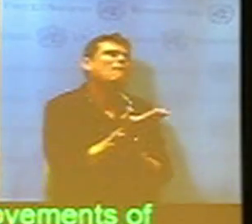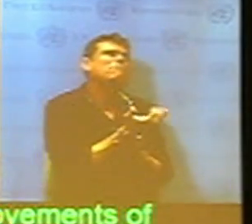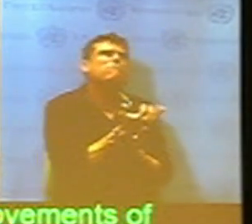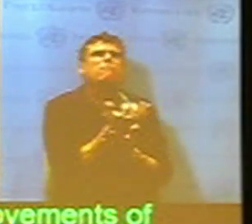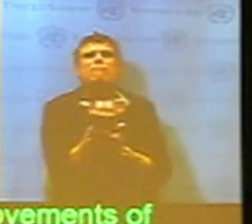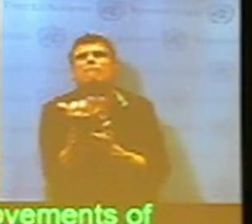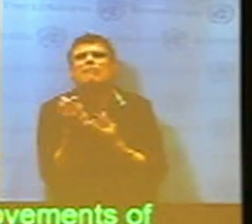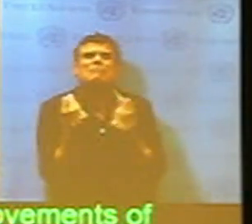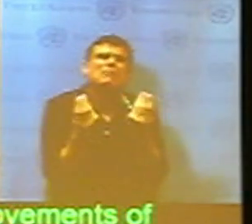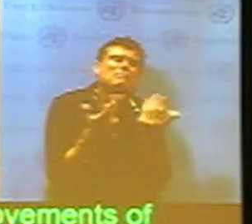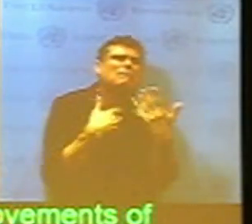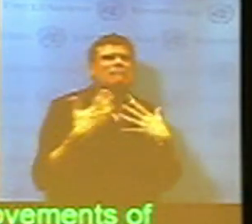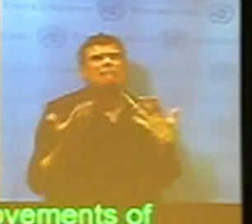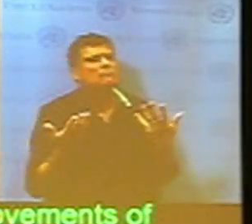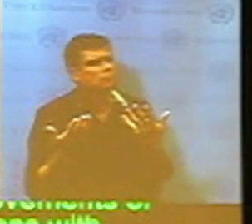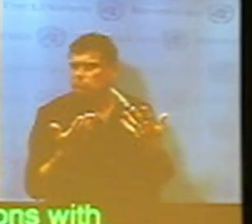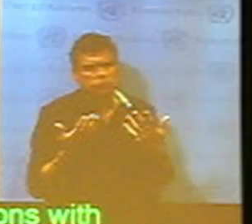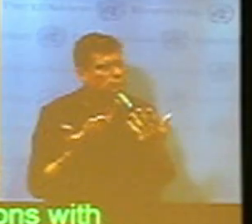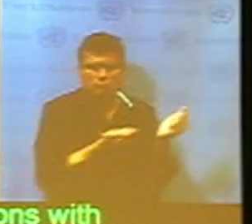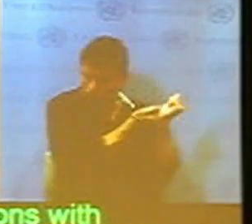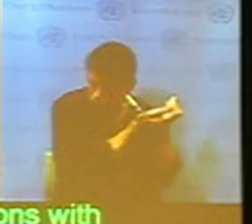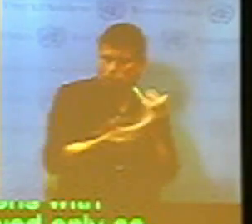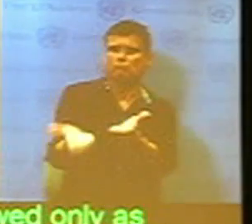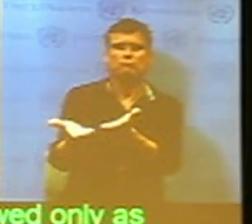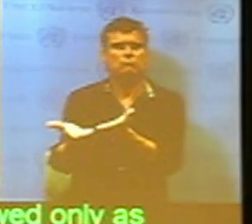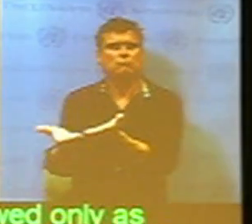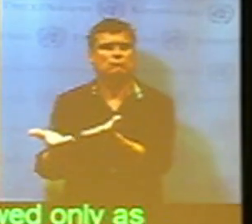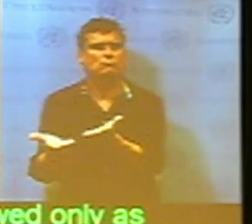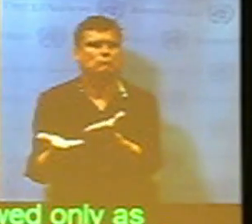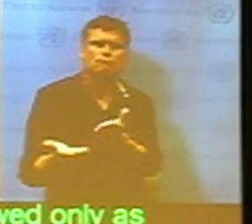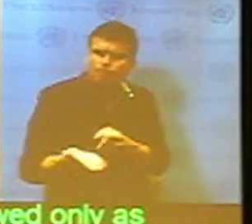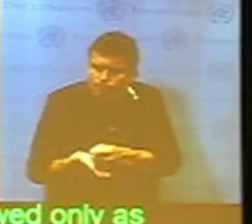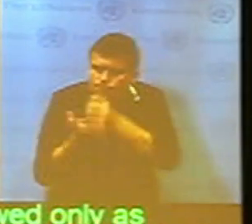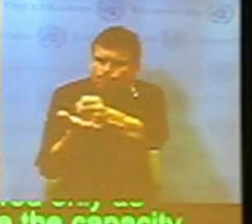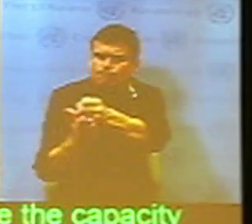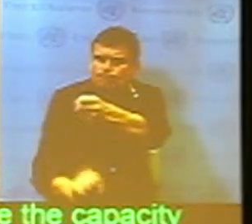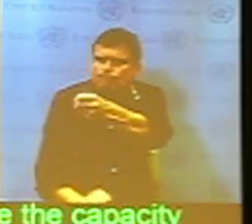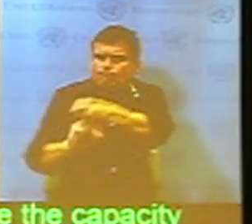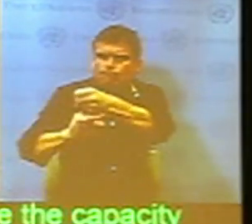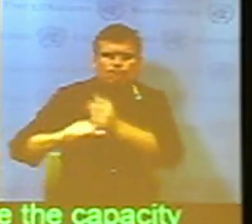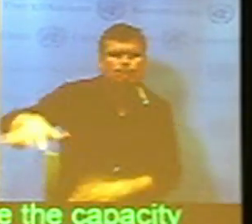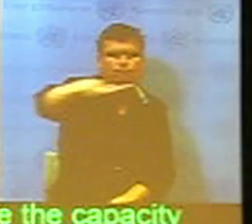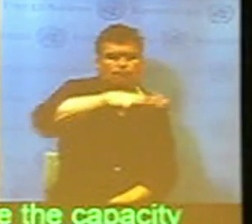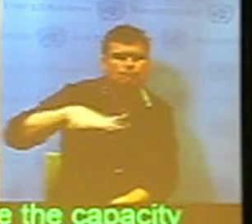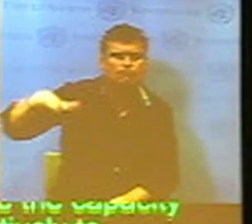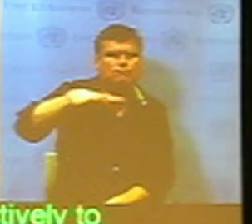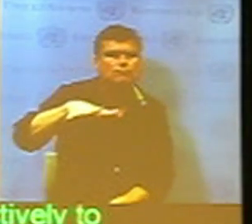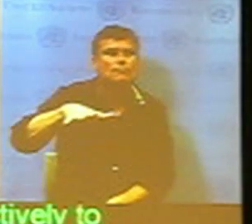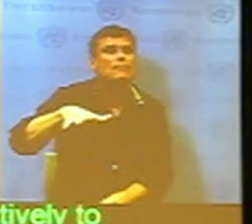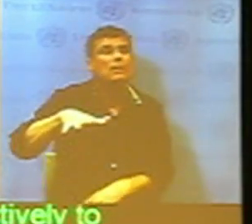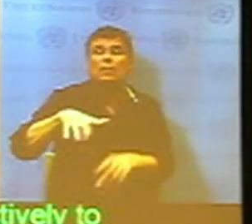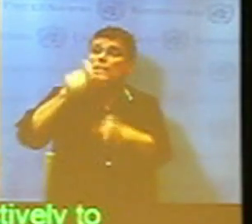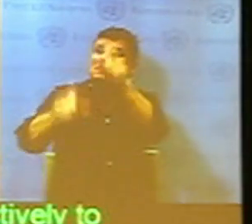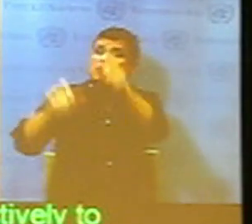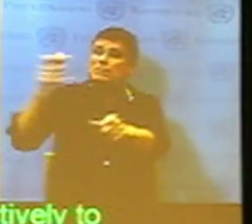the right to contribute actively to the response. Partnerships with organisations of persons with